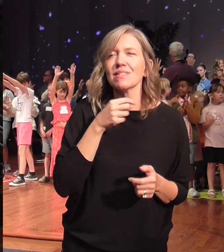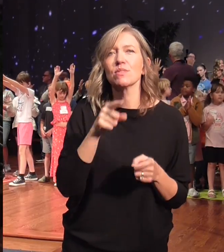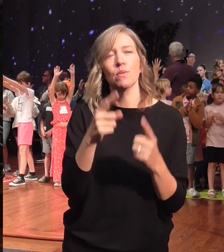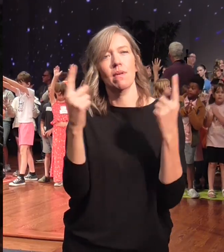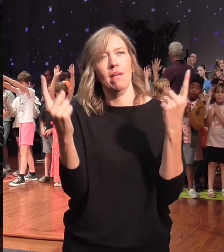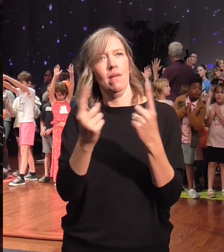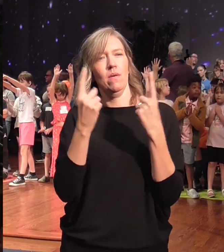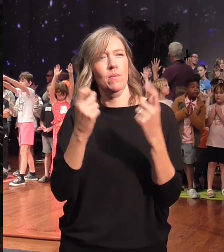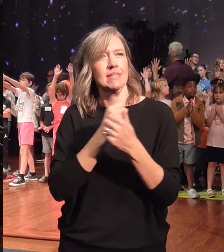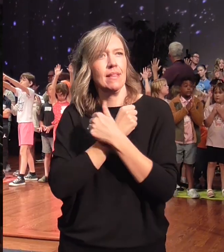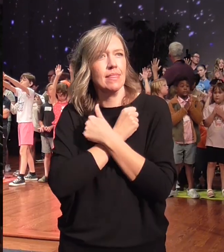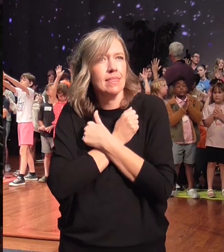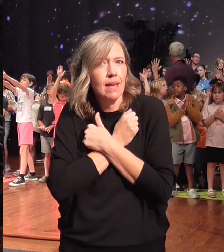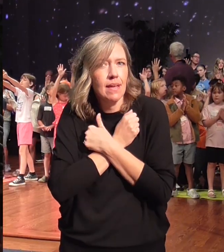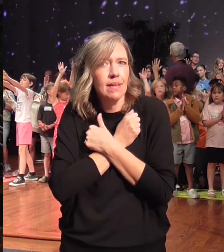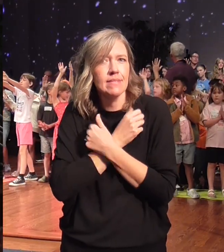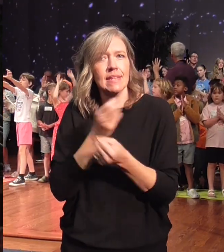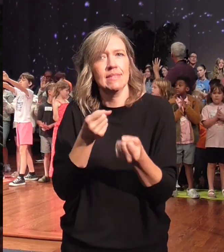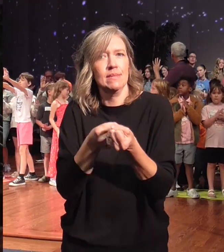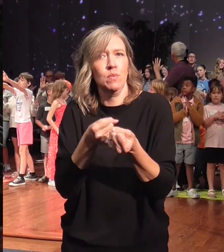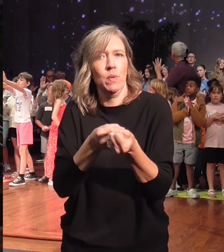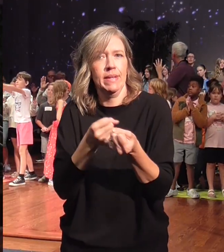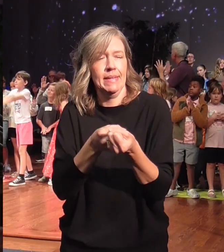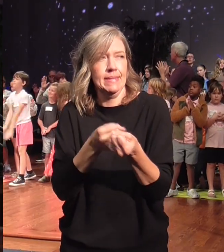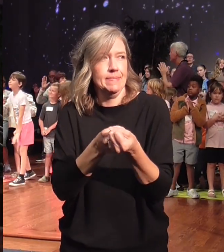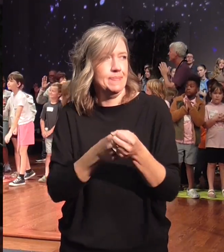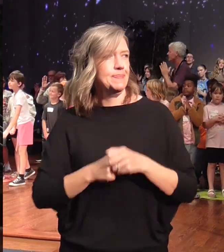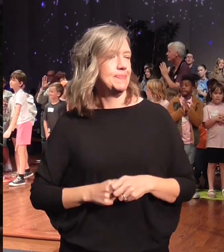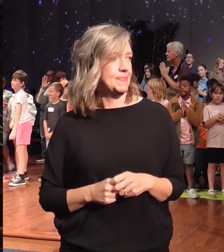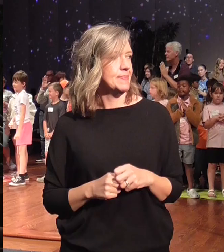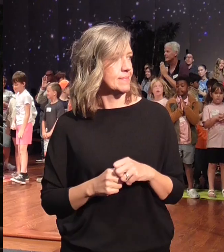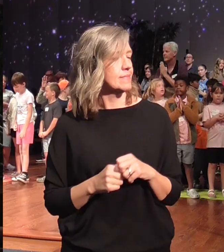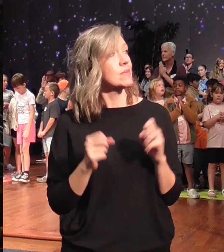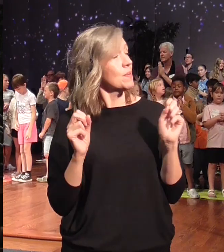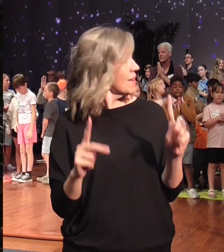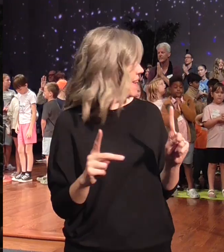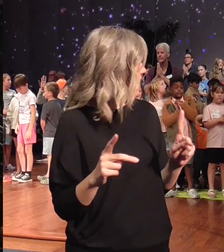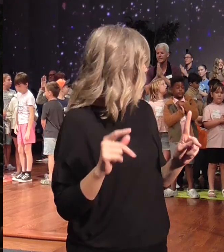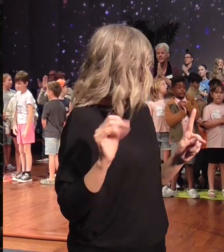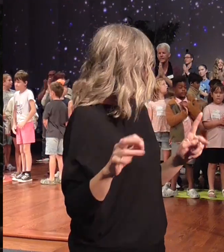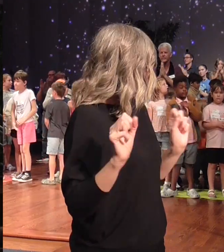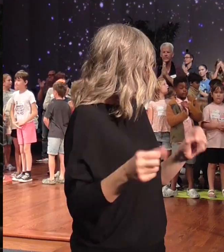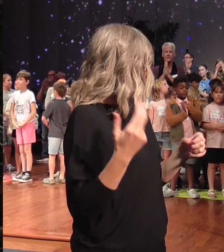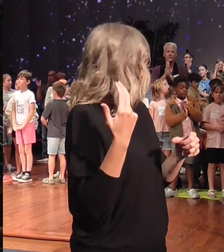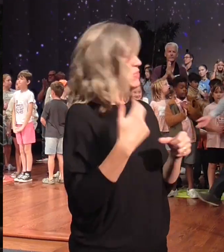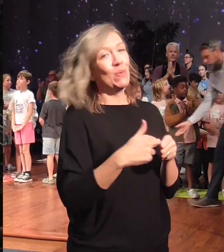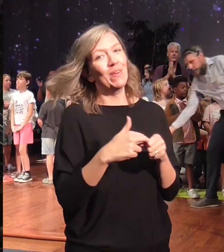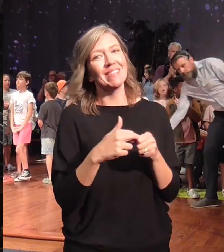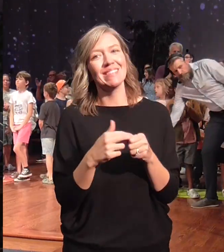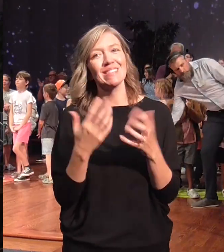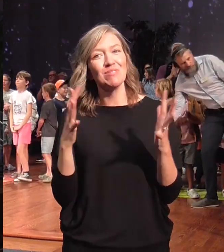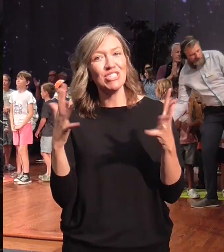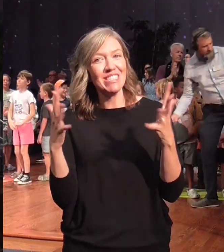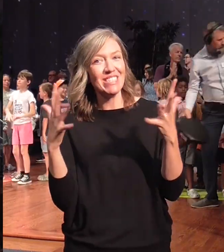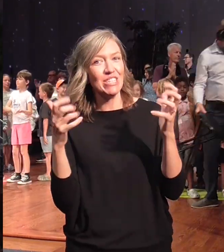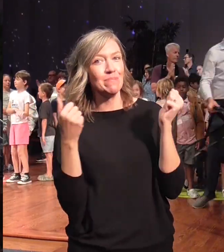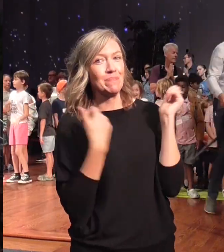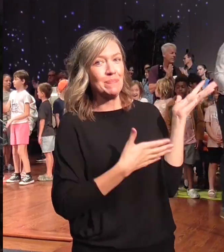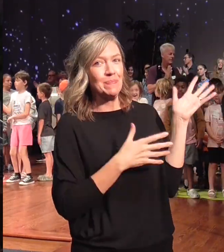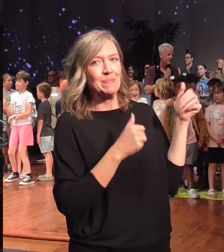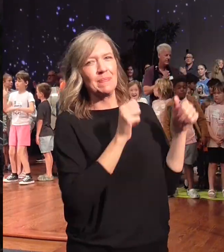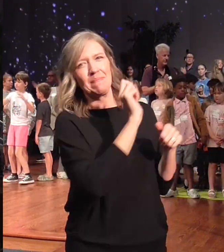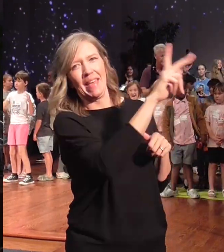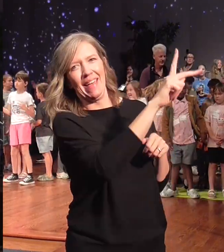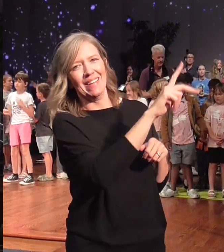are always loved and supported. Okay, my friends, if you would join me in some good cheer as we send these guys